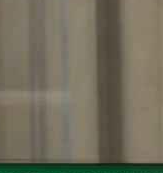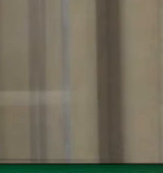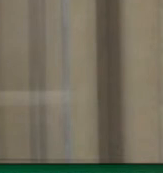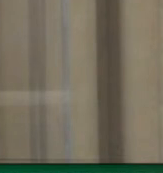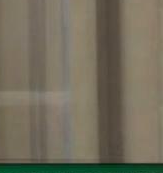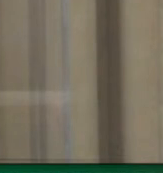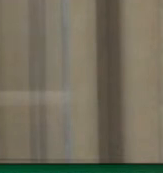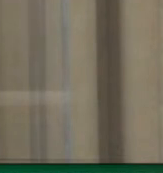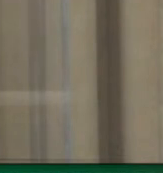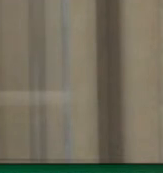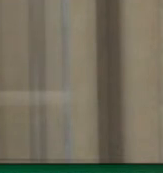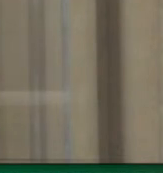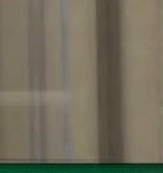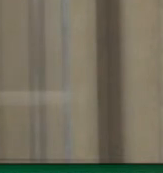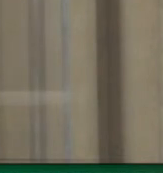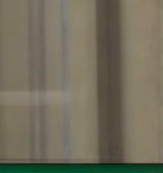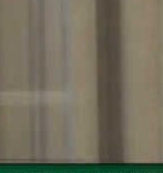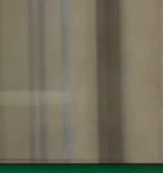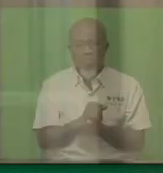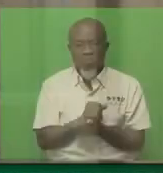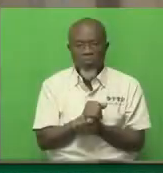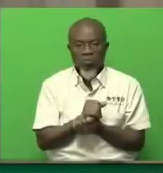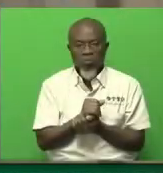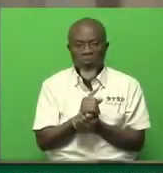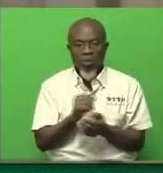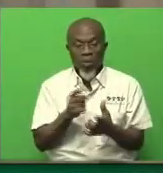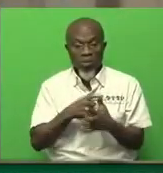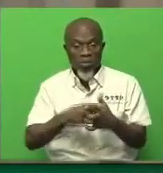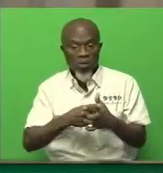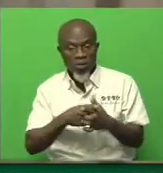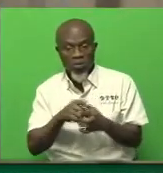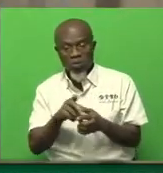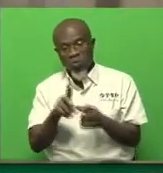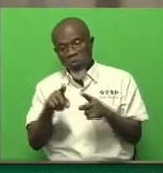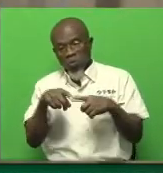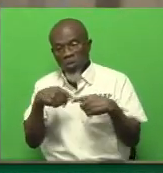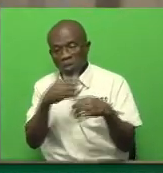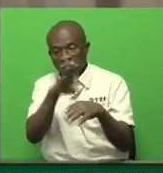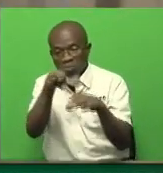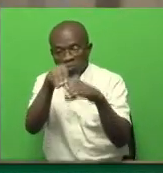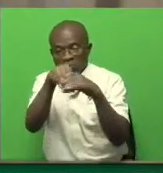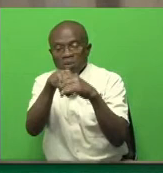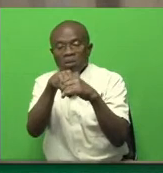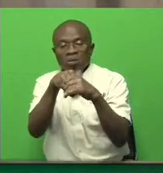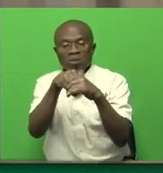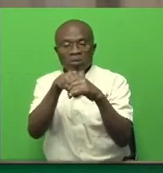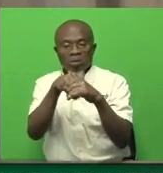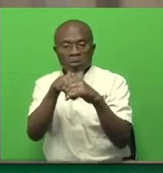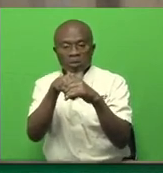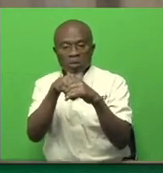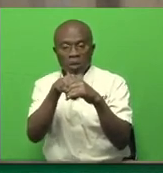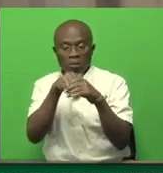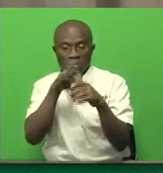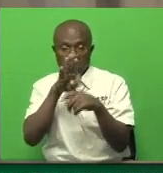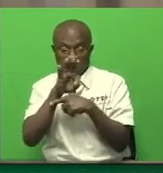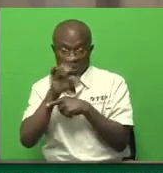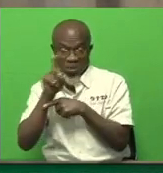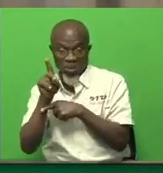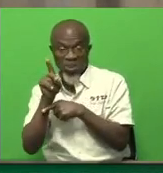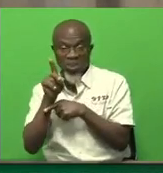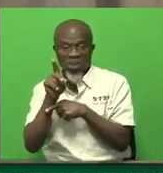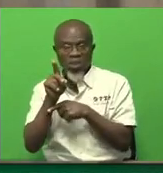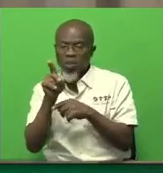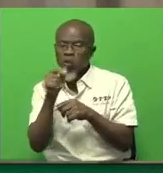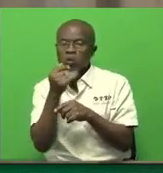pursue that and then when you make it into your bachelor's program you've made it into your Bachelor to be told that you have